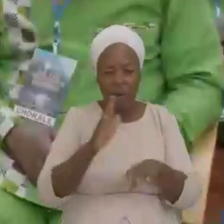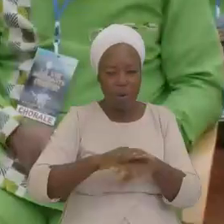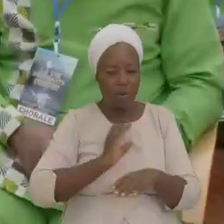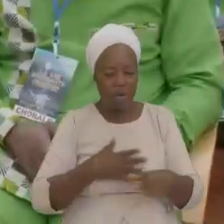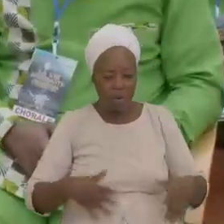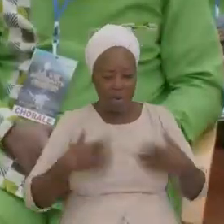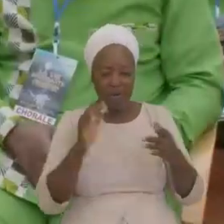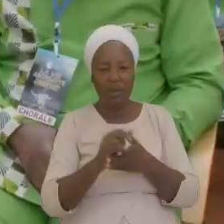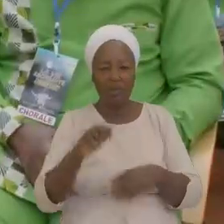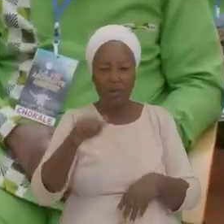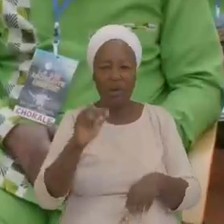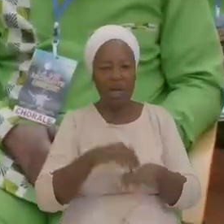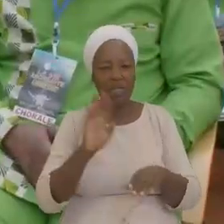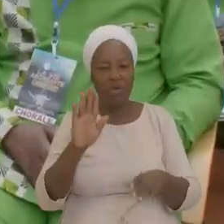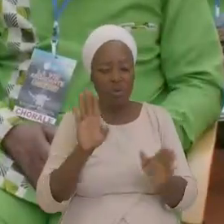name.